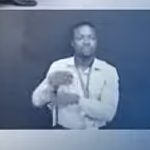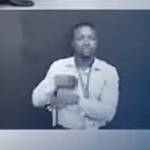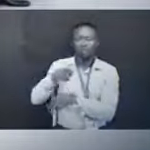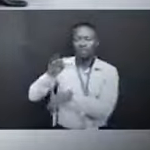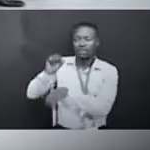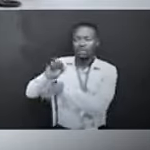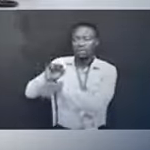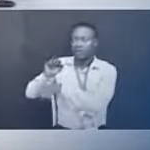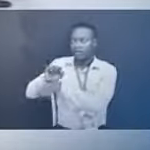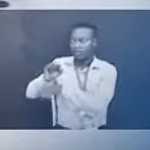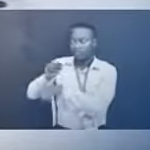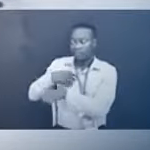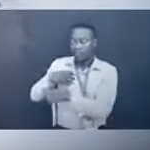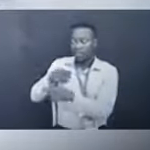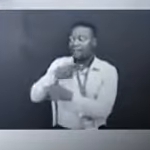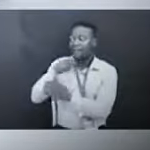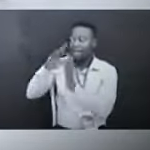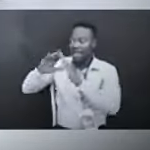Zongo.